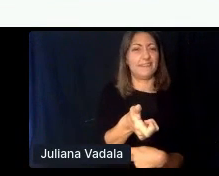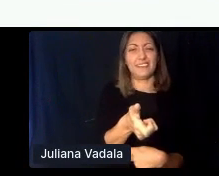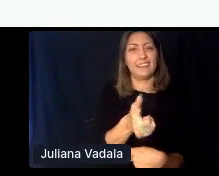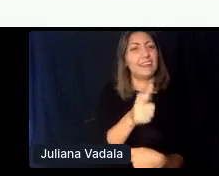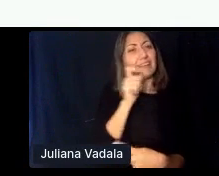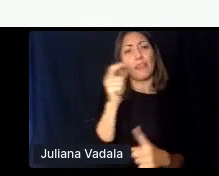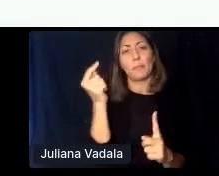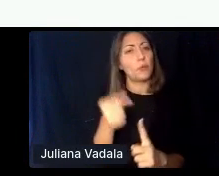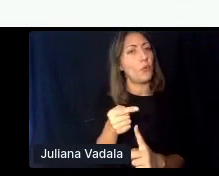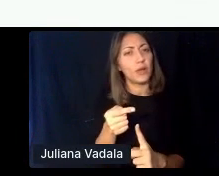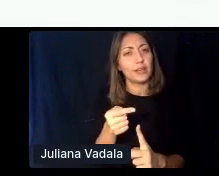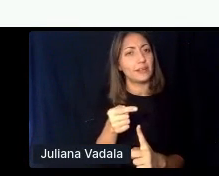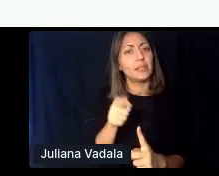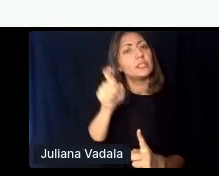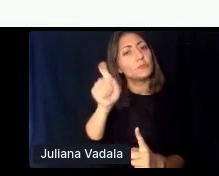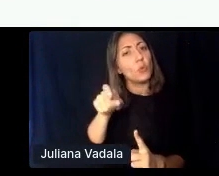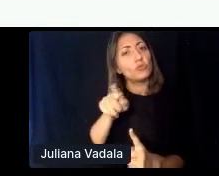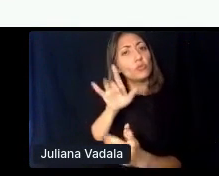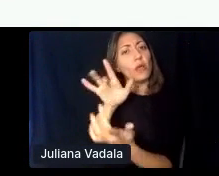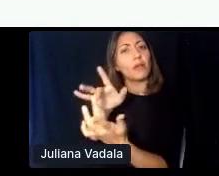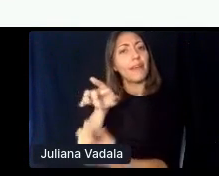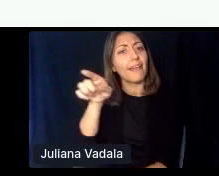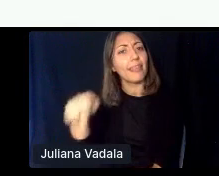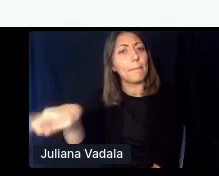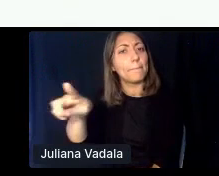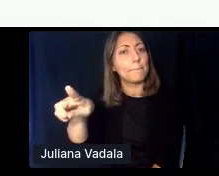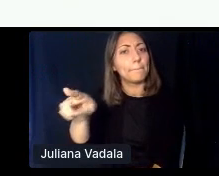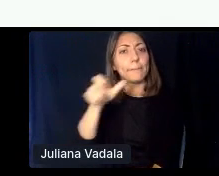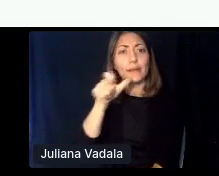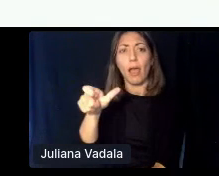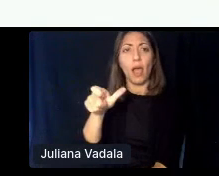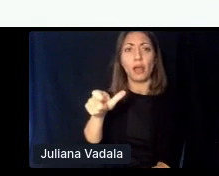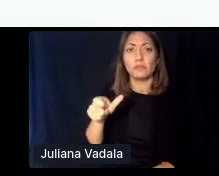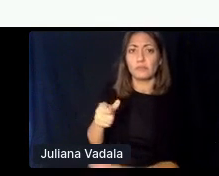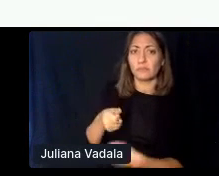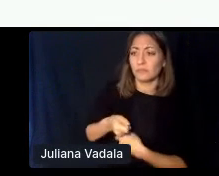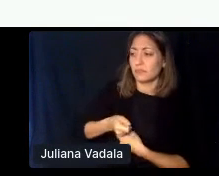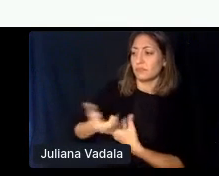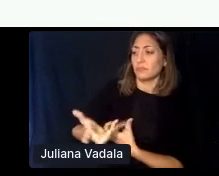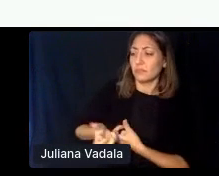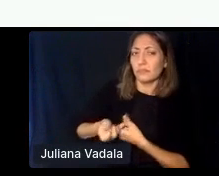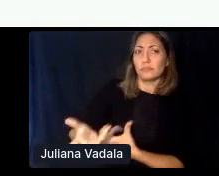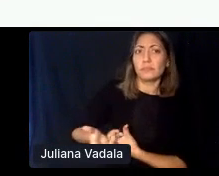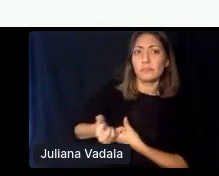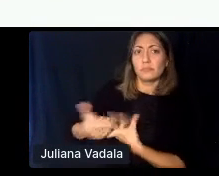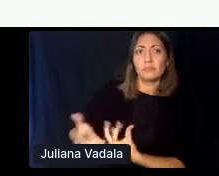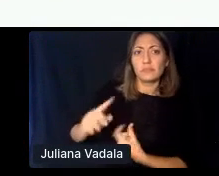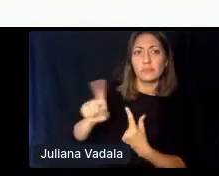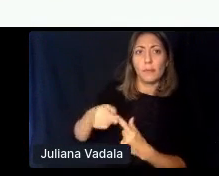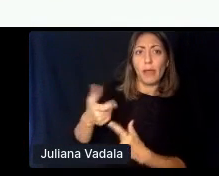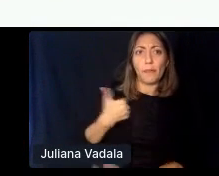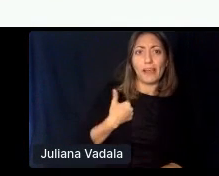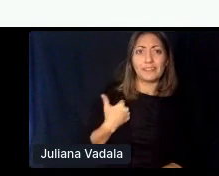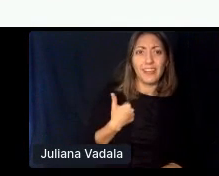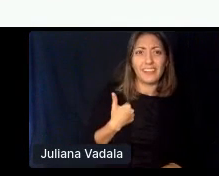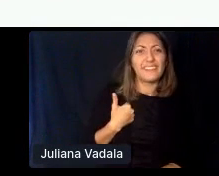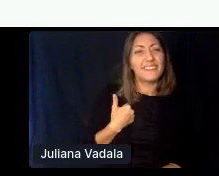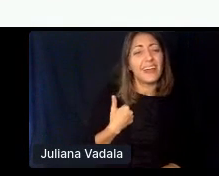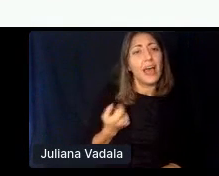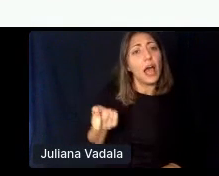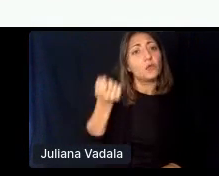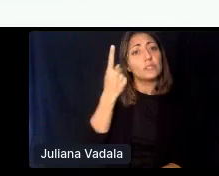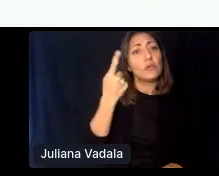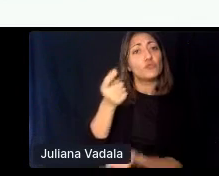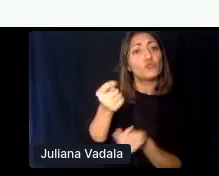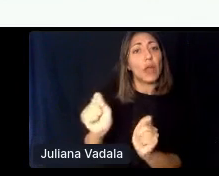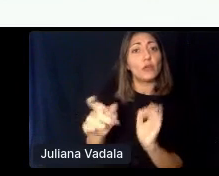So while your attempt to connect and build that empathetic relationship is great, that's really not the right way to go about